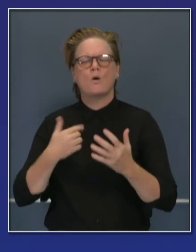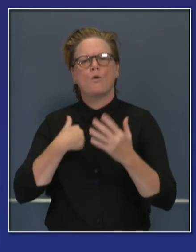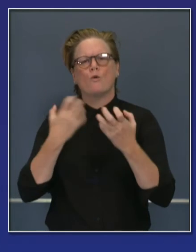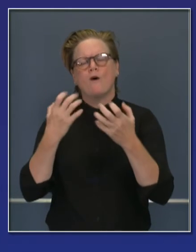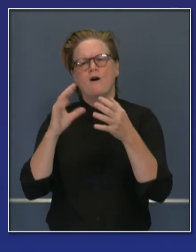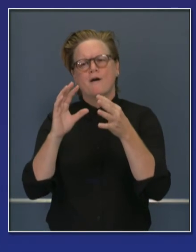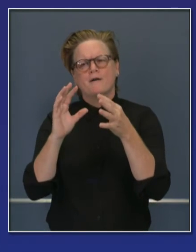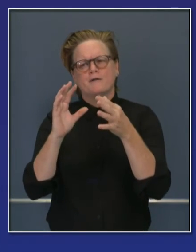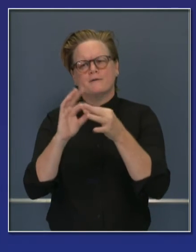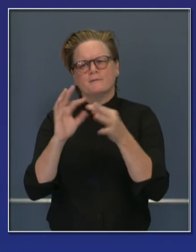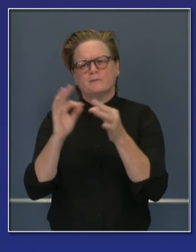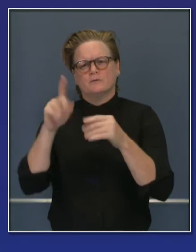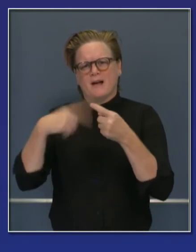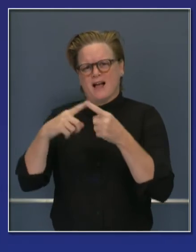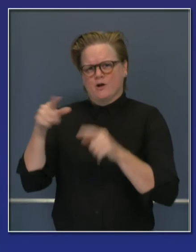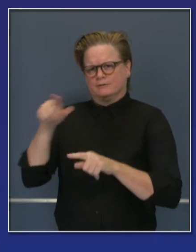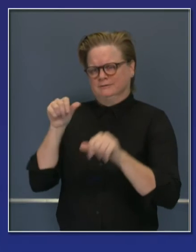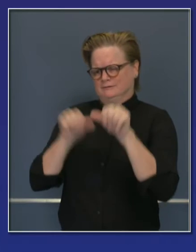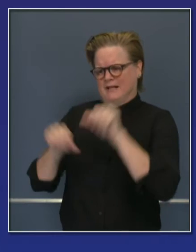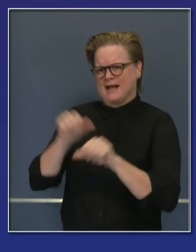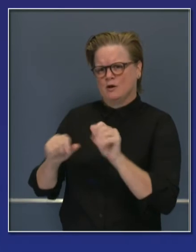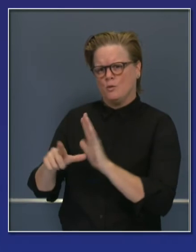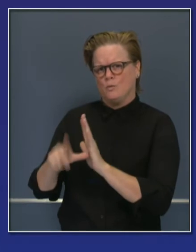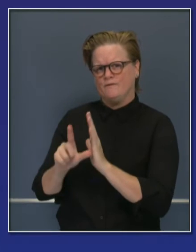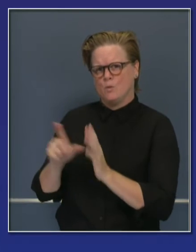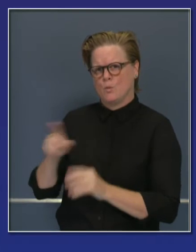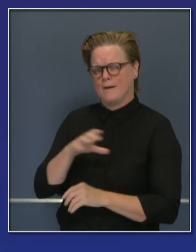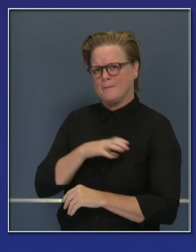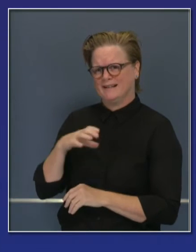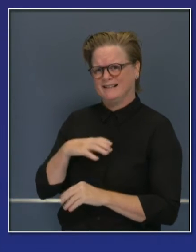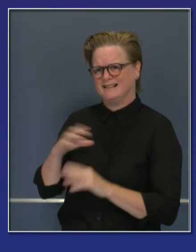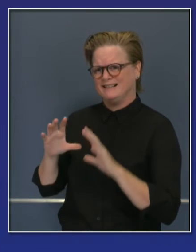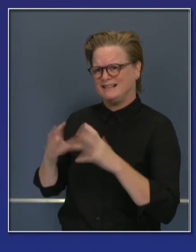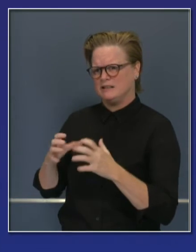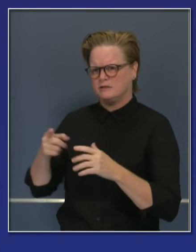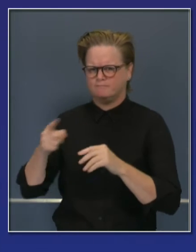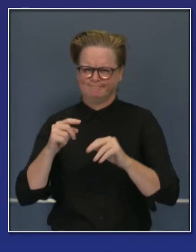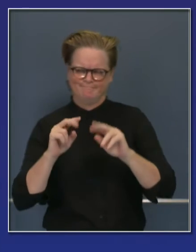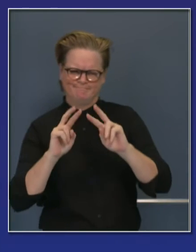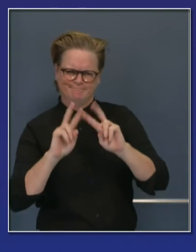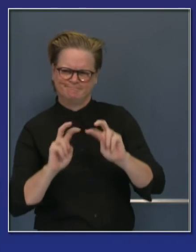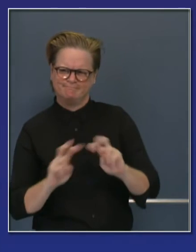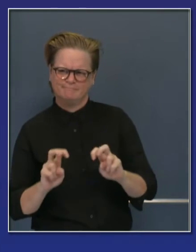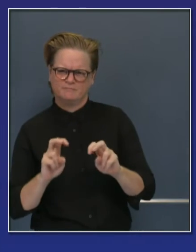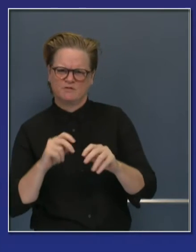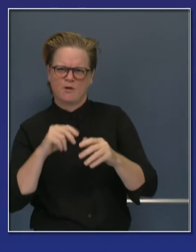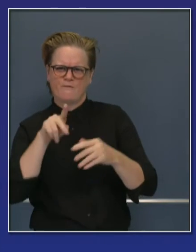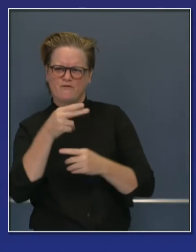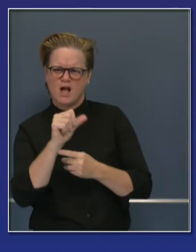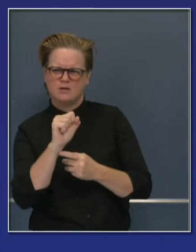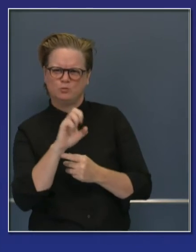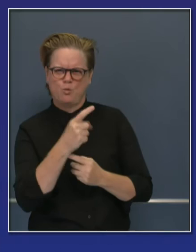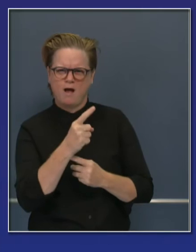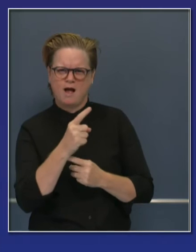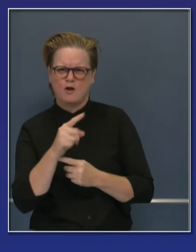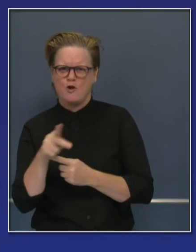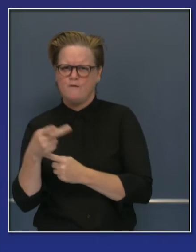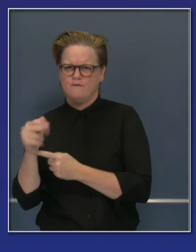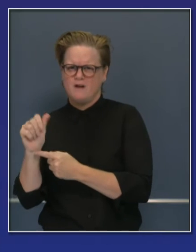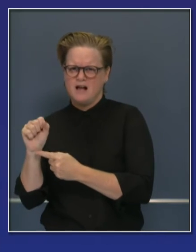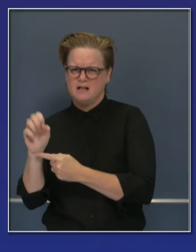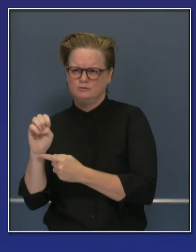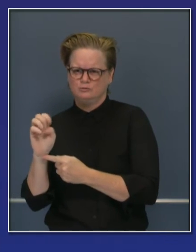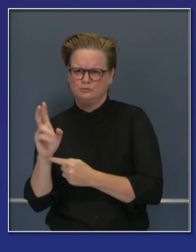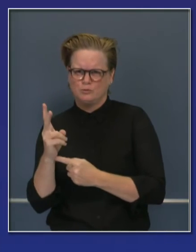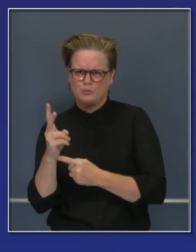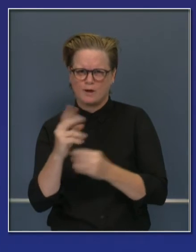Review Committee, they have reviewed phase 1 and phase 2 data. They've already reviewed that, and they have